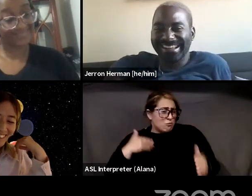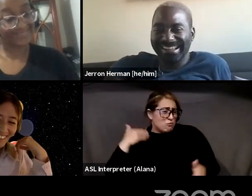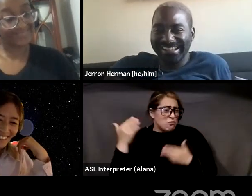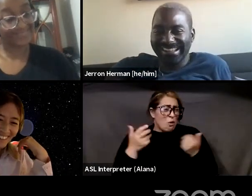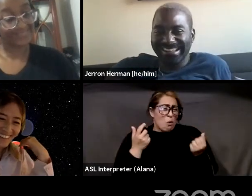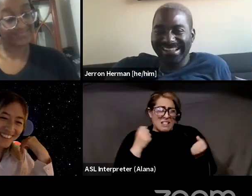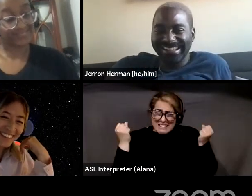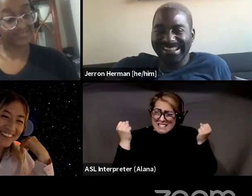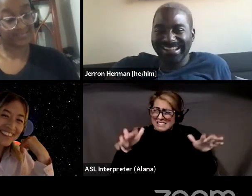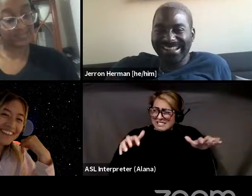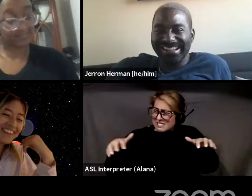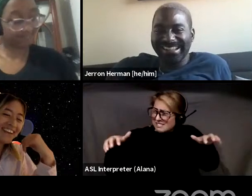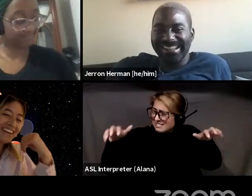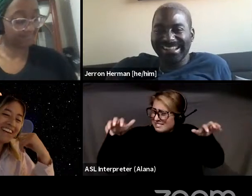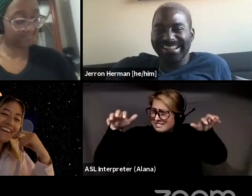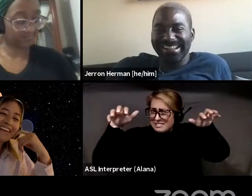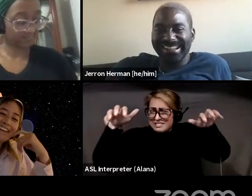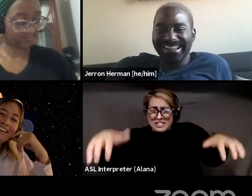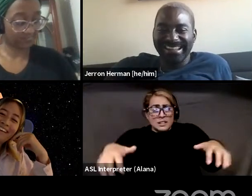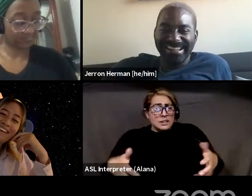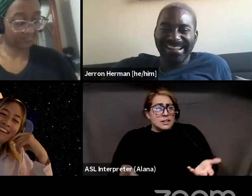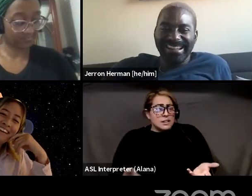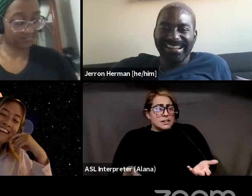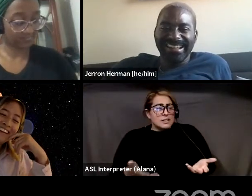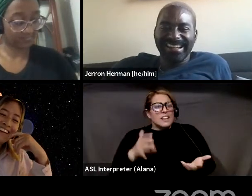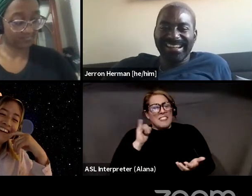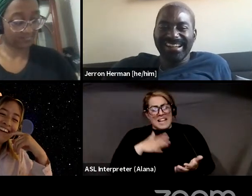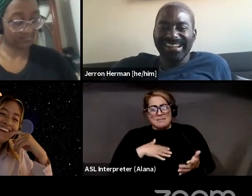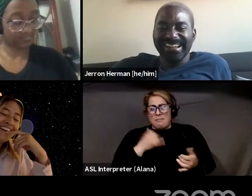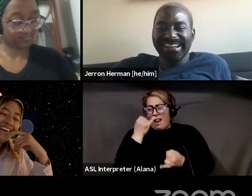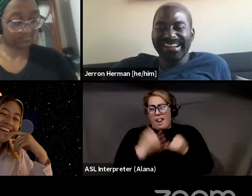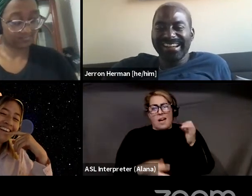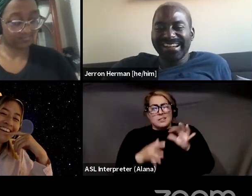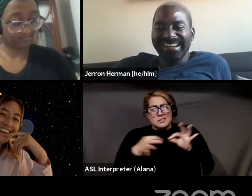what I'm taking us off with.